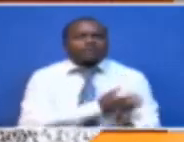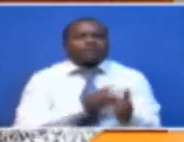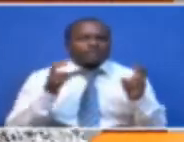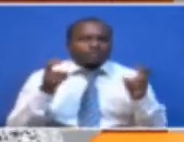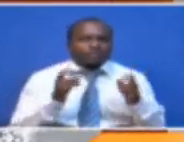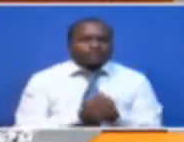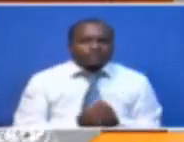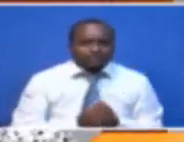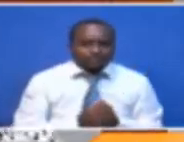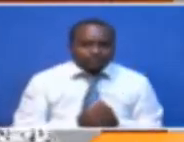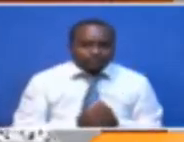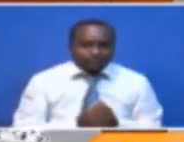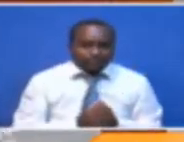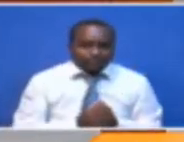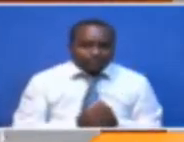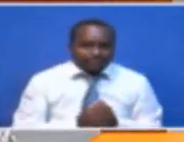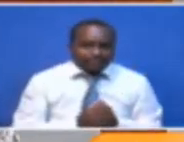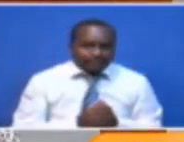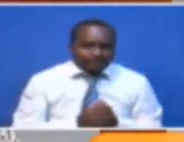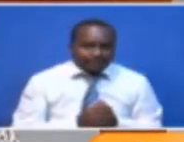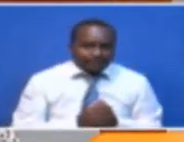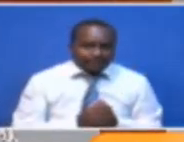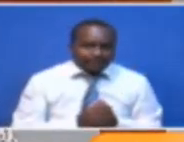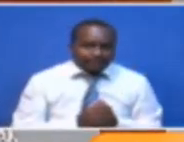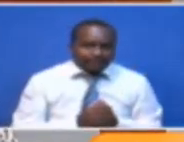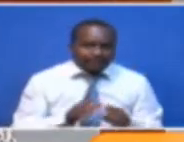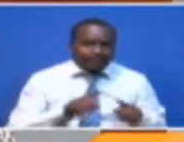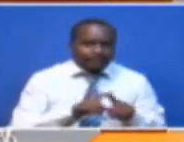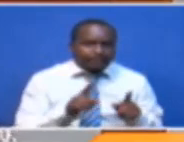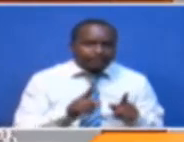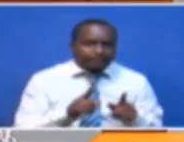just an ordinary worker. But